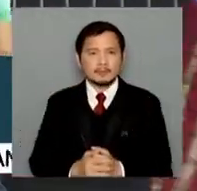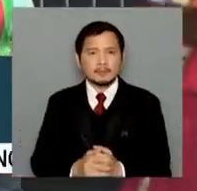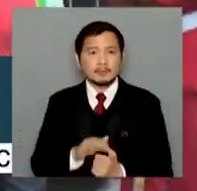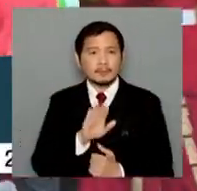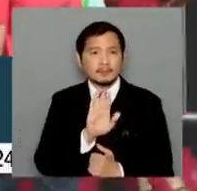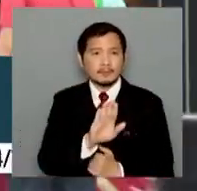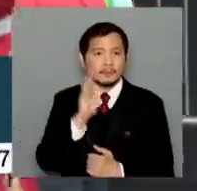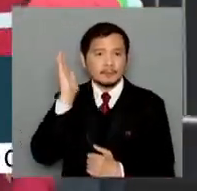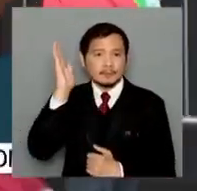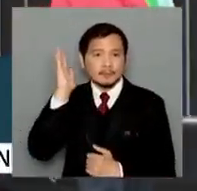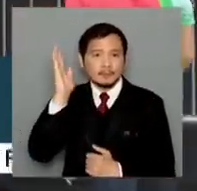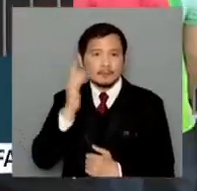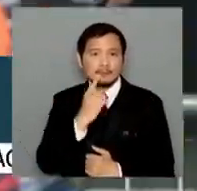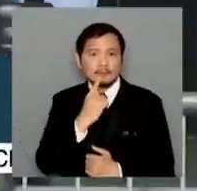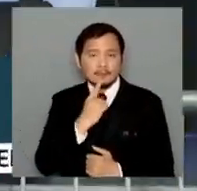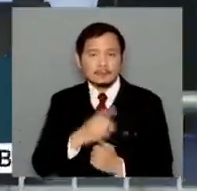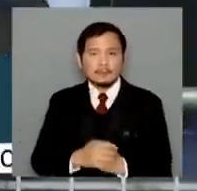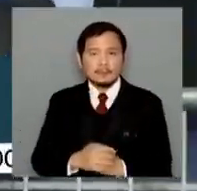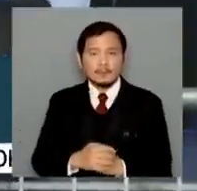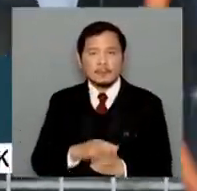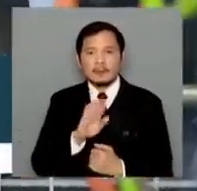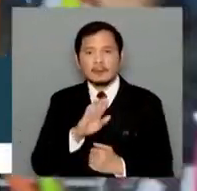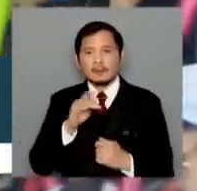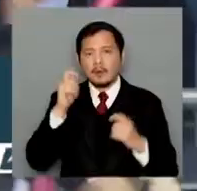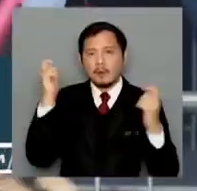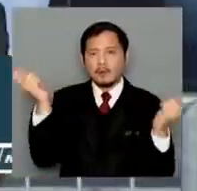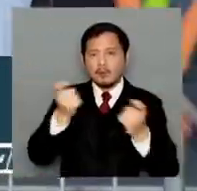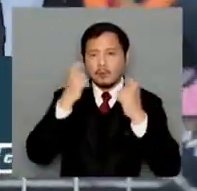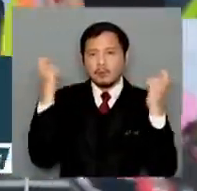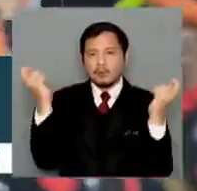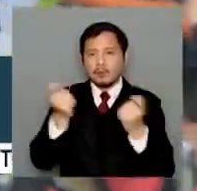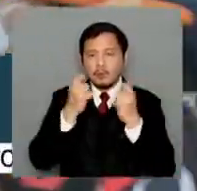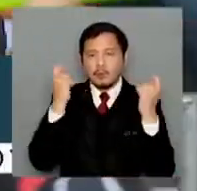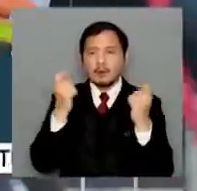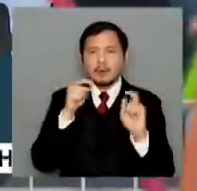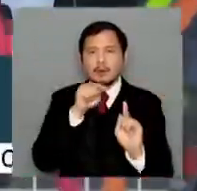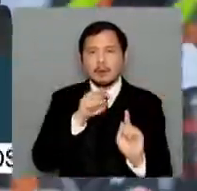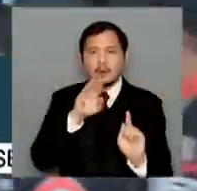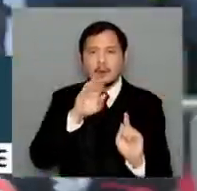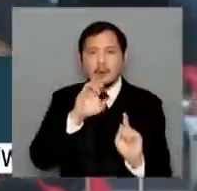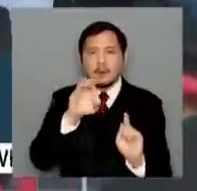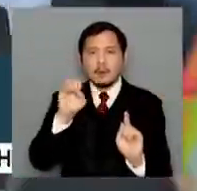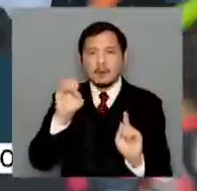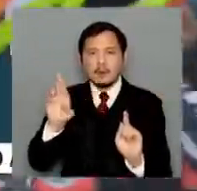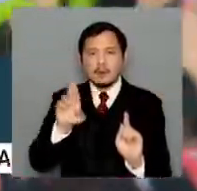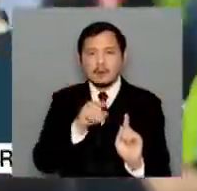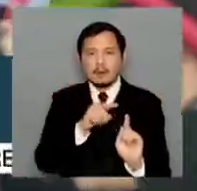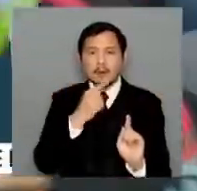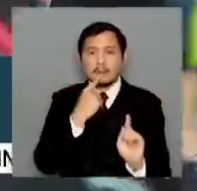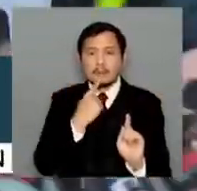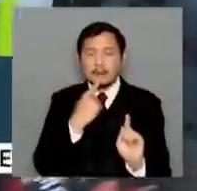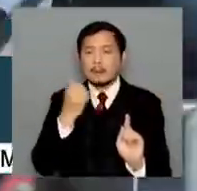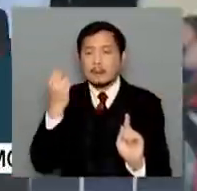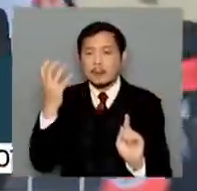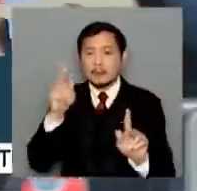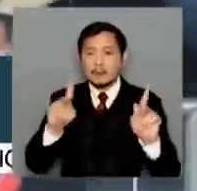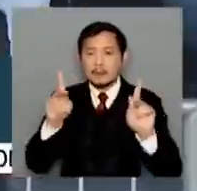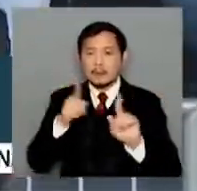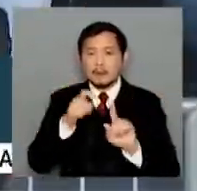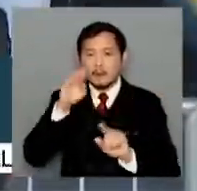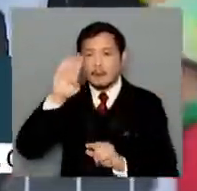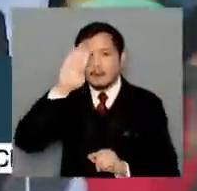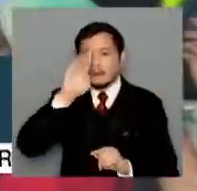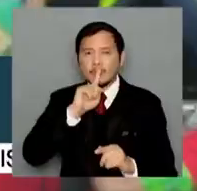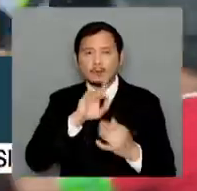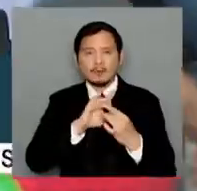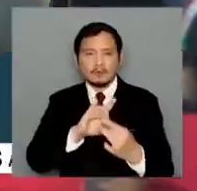during the 10th cityhood anniversary of Bacoor, Marcos also underscored that a lot of Caviteños are his allies. Among